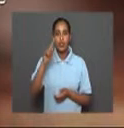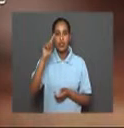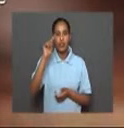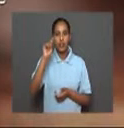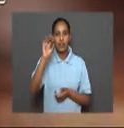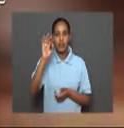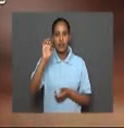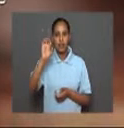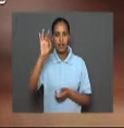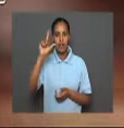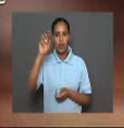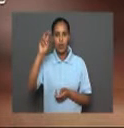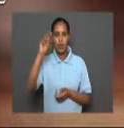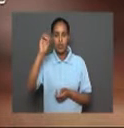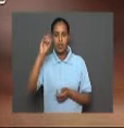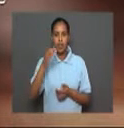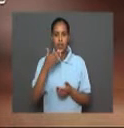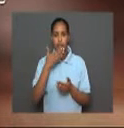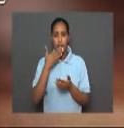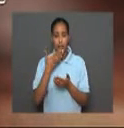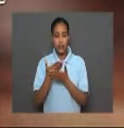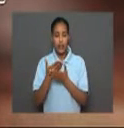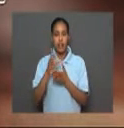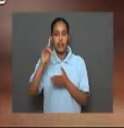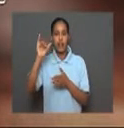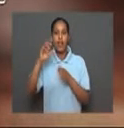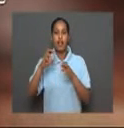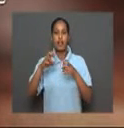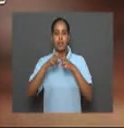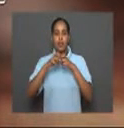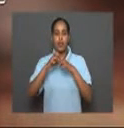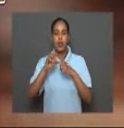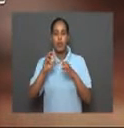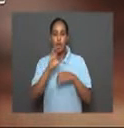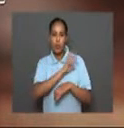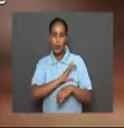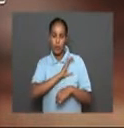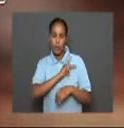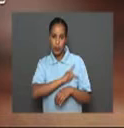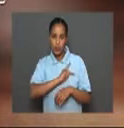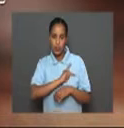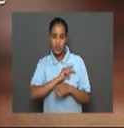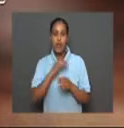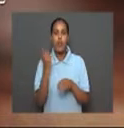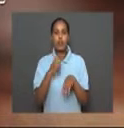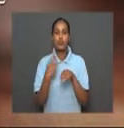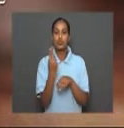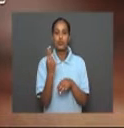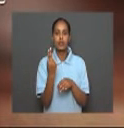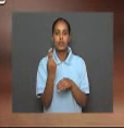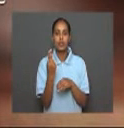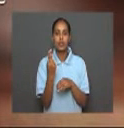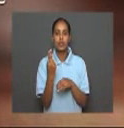Teflon also has excellent dielectric properties. This means that it is often